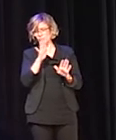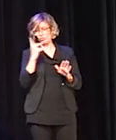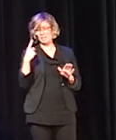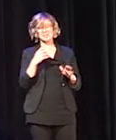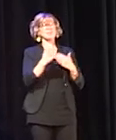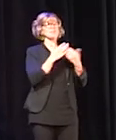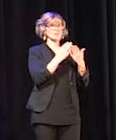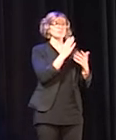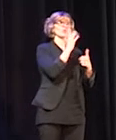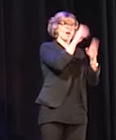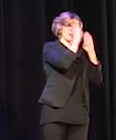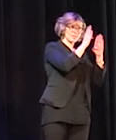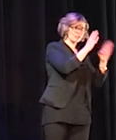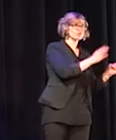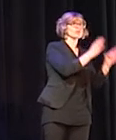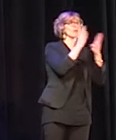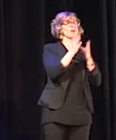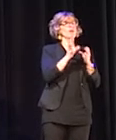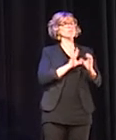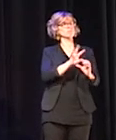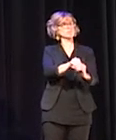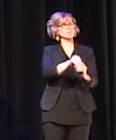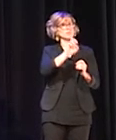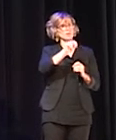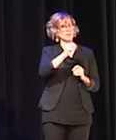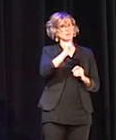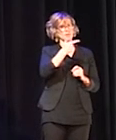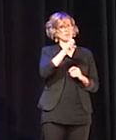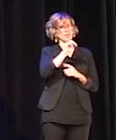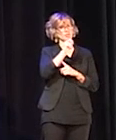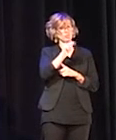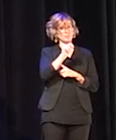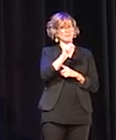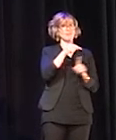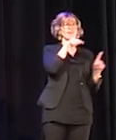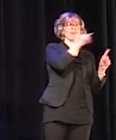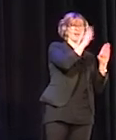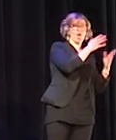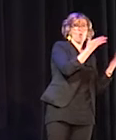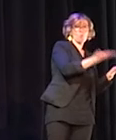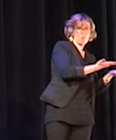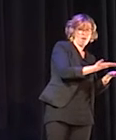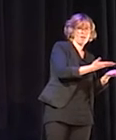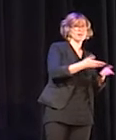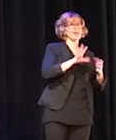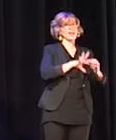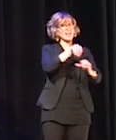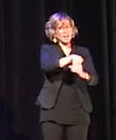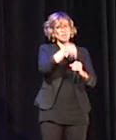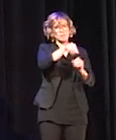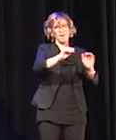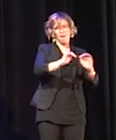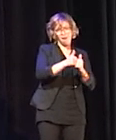So then we have to really think about engagement. It's not so much what, it's how. And eventually why. But let's just start with